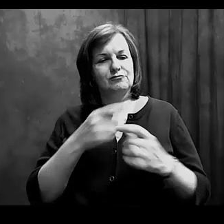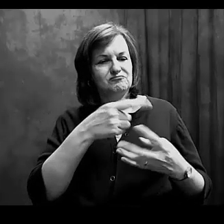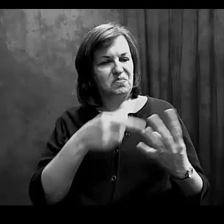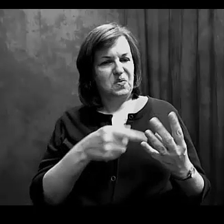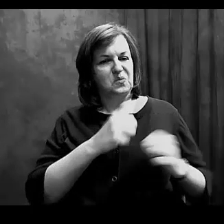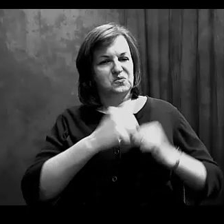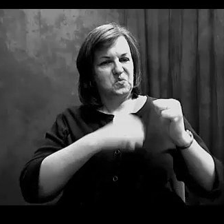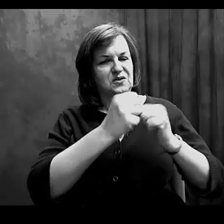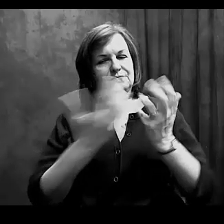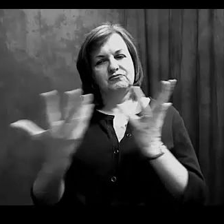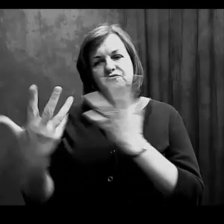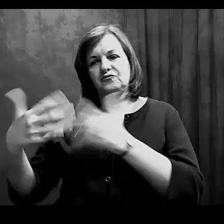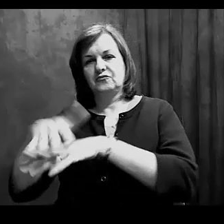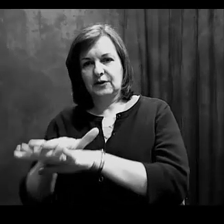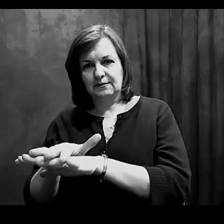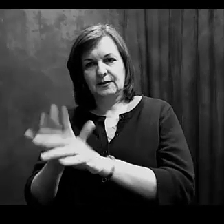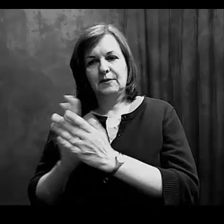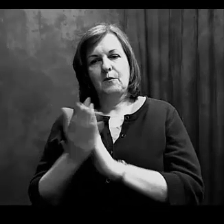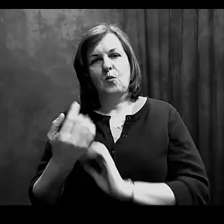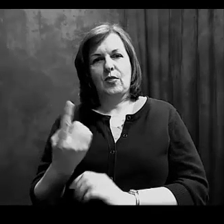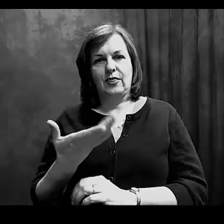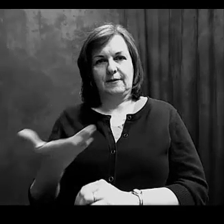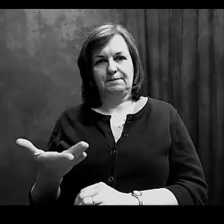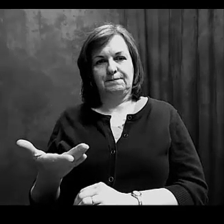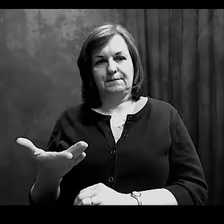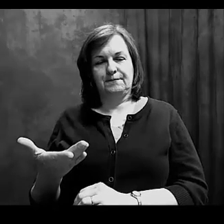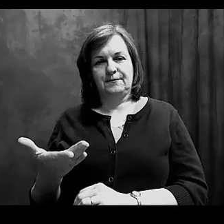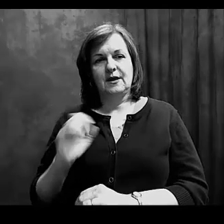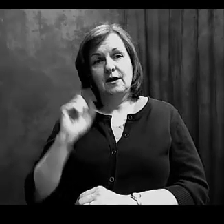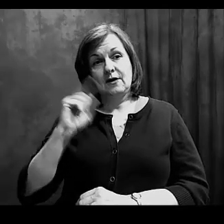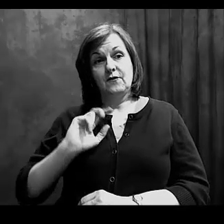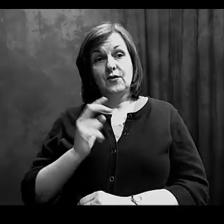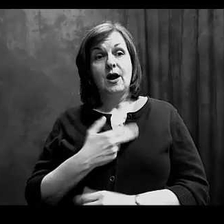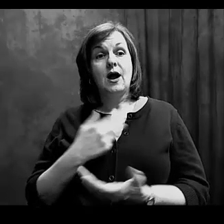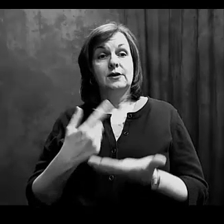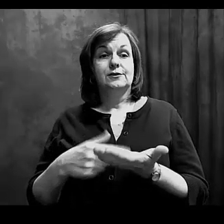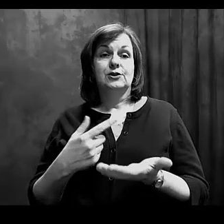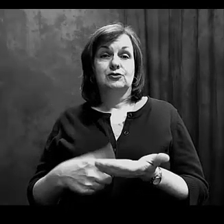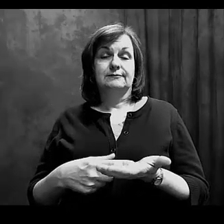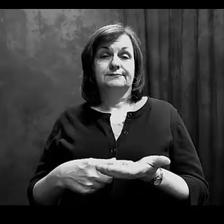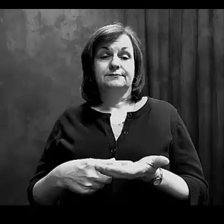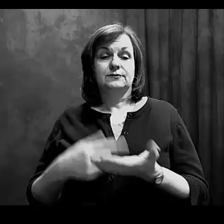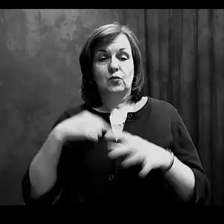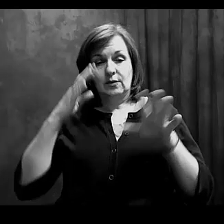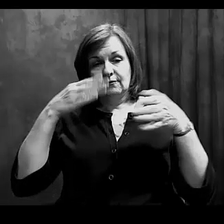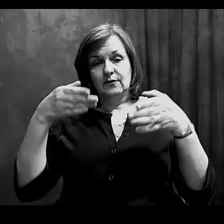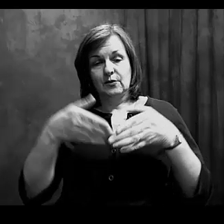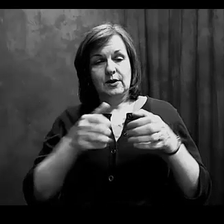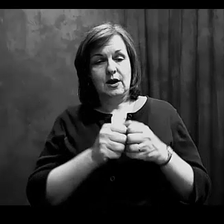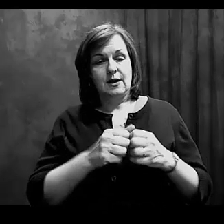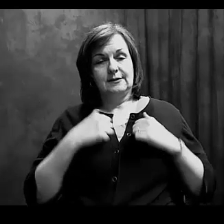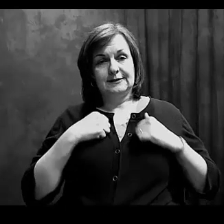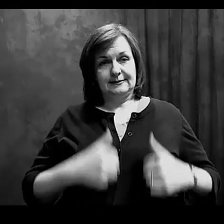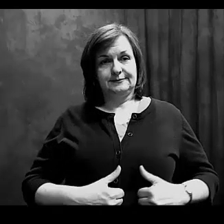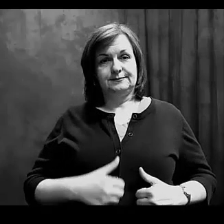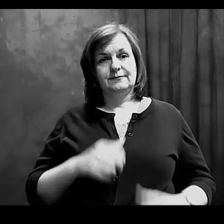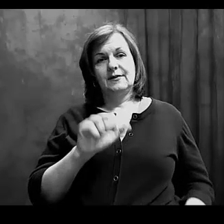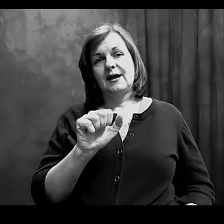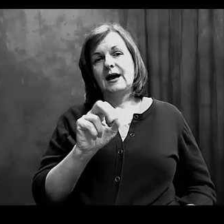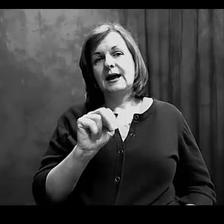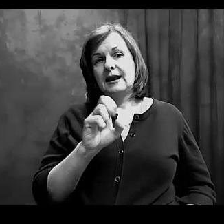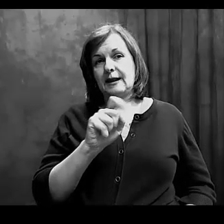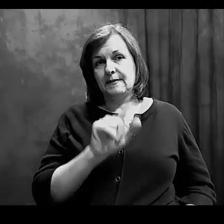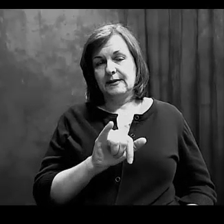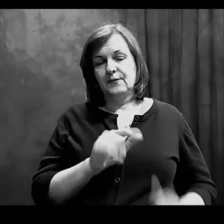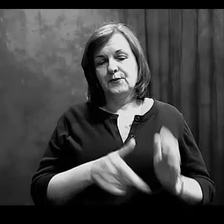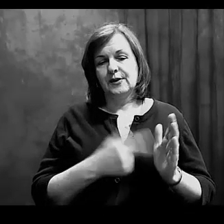together and actually become integrated into the whole. For our discussions, we will focus primarily on the anatomy.